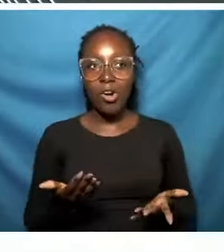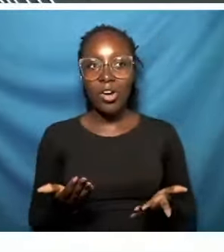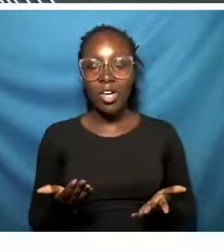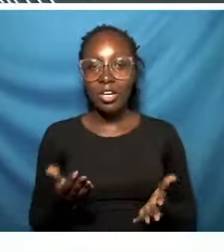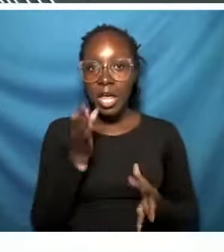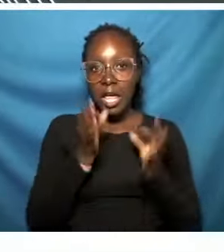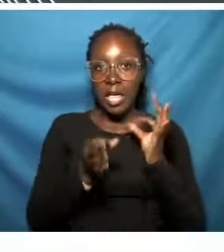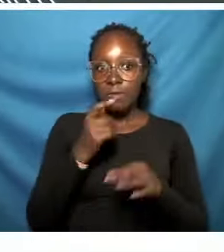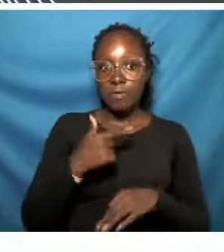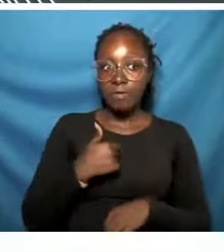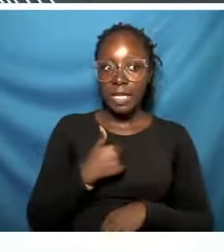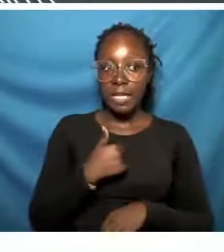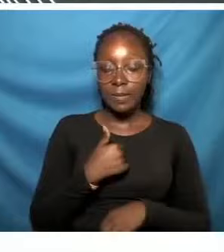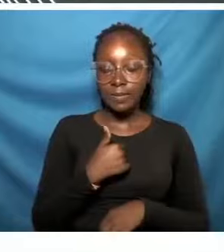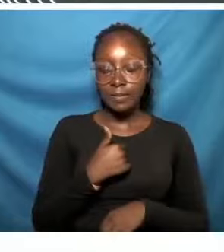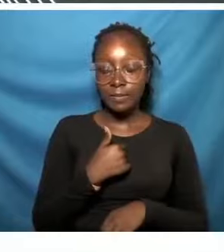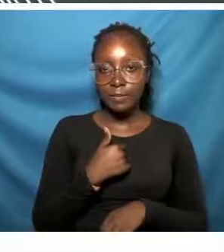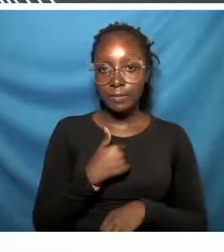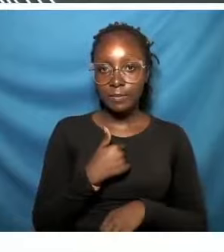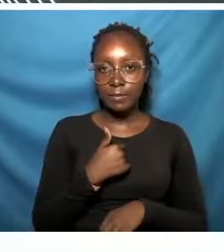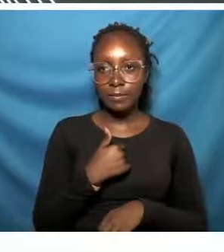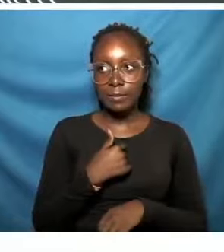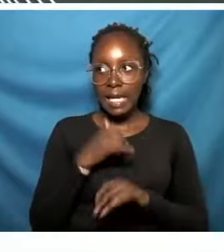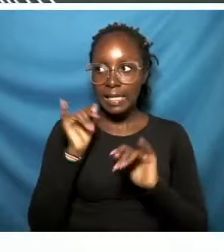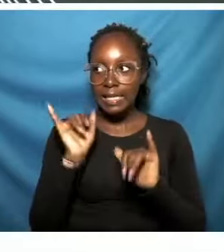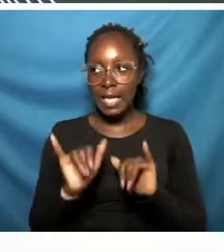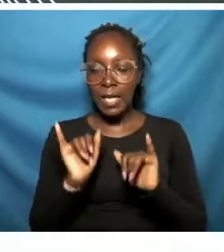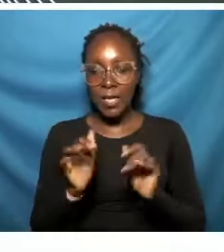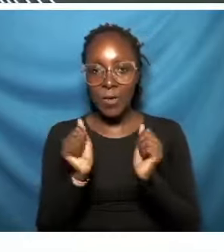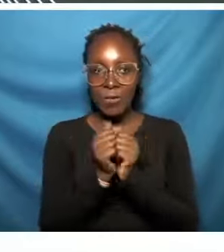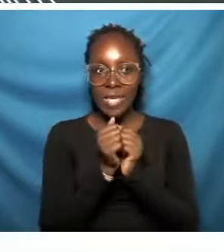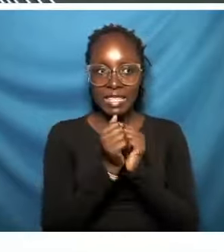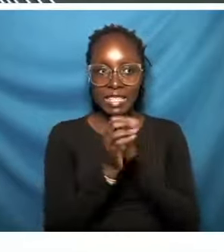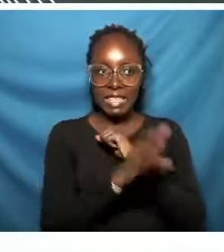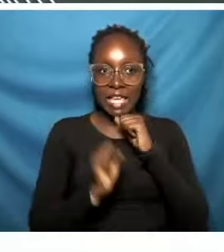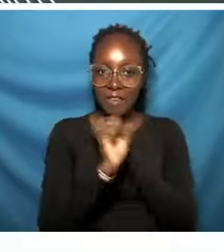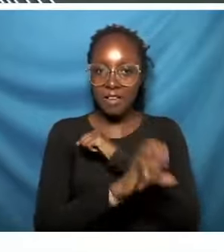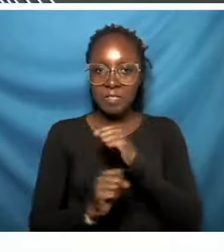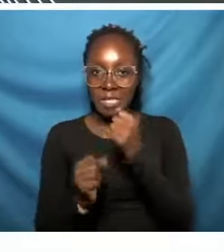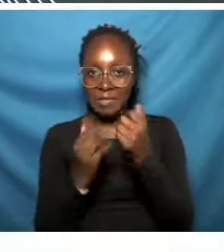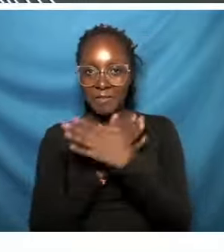I keep the company of conmen or thieves, then